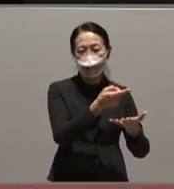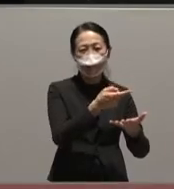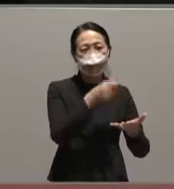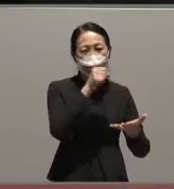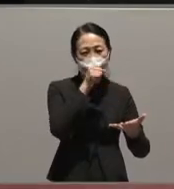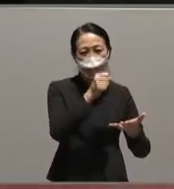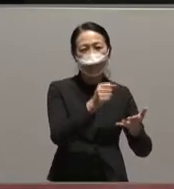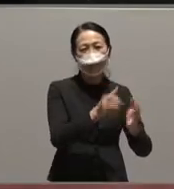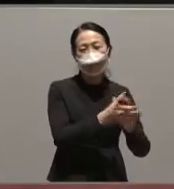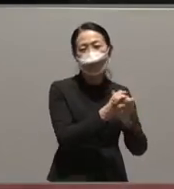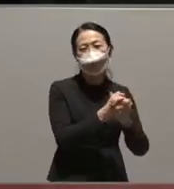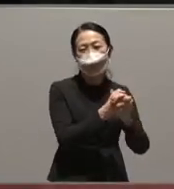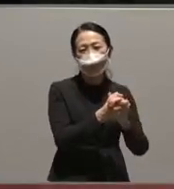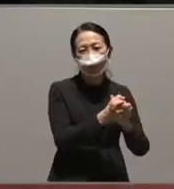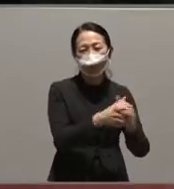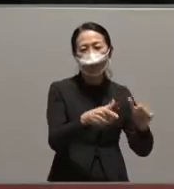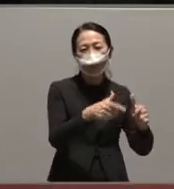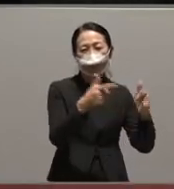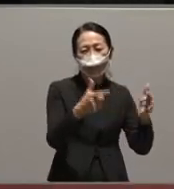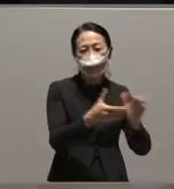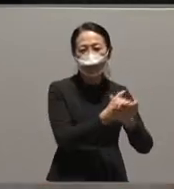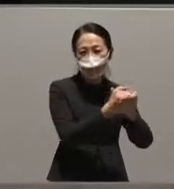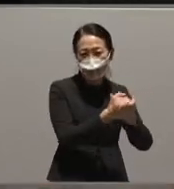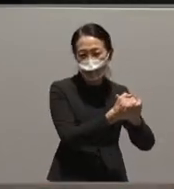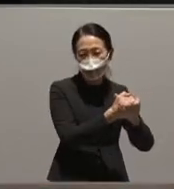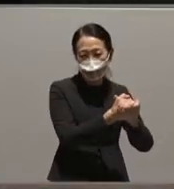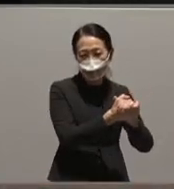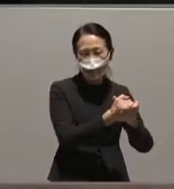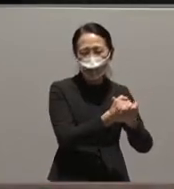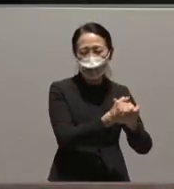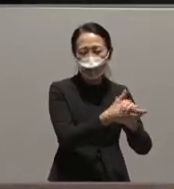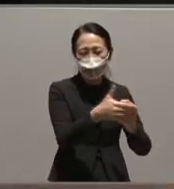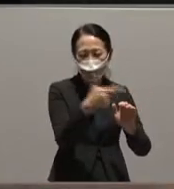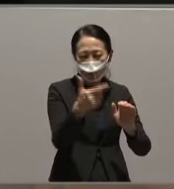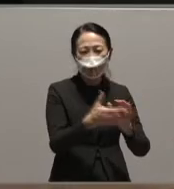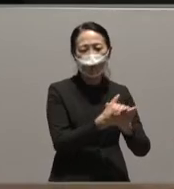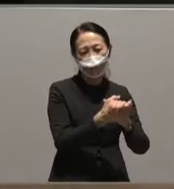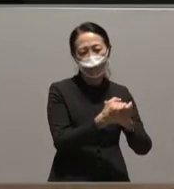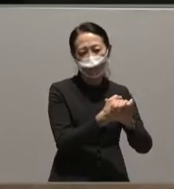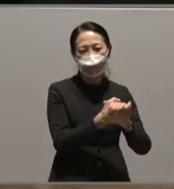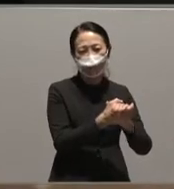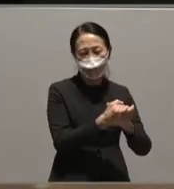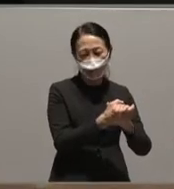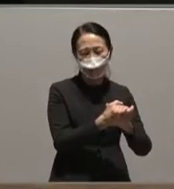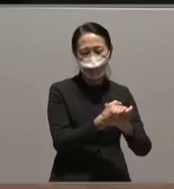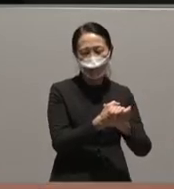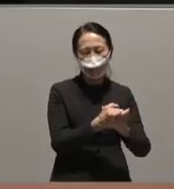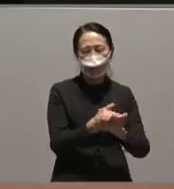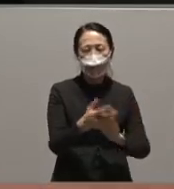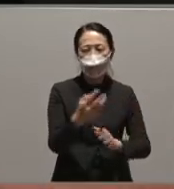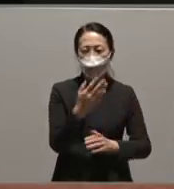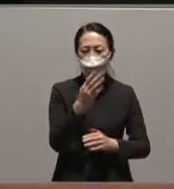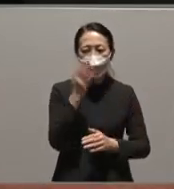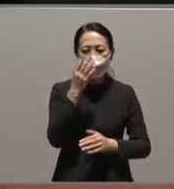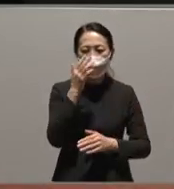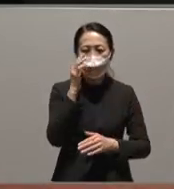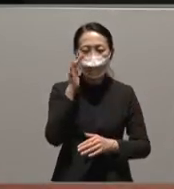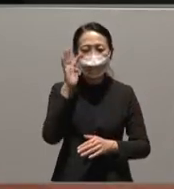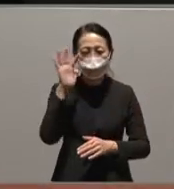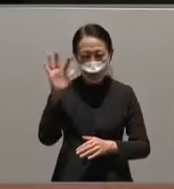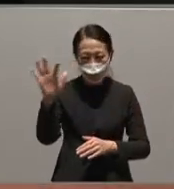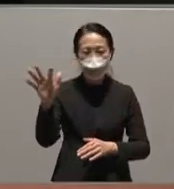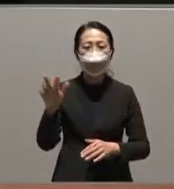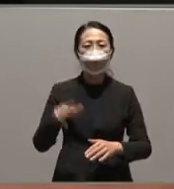Yeah, yeah. It's a form of meditation, really. Yeah, yeah, yeah. The aim is to use nature to both relax and revitalize